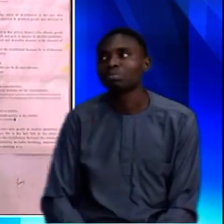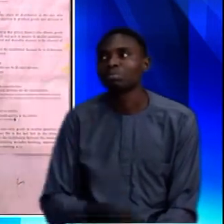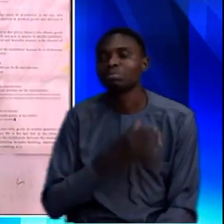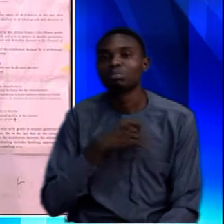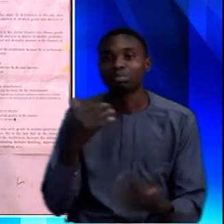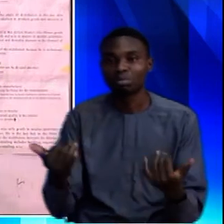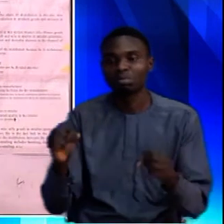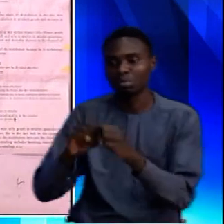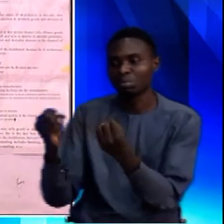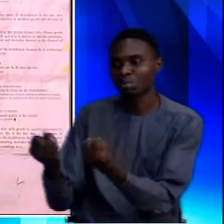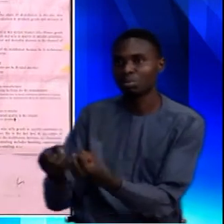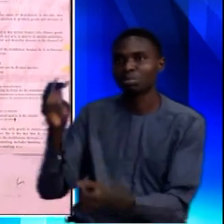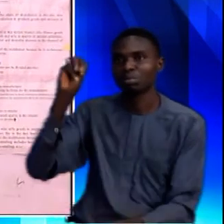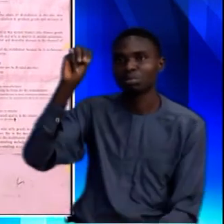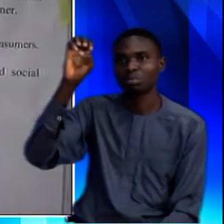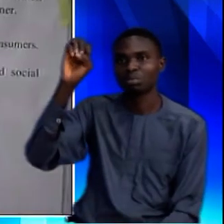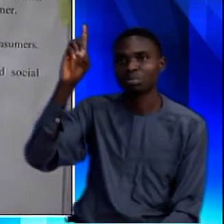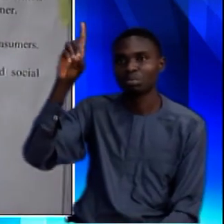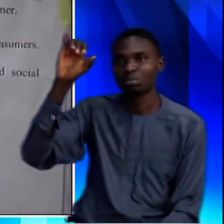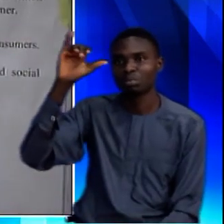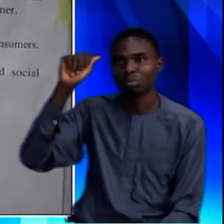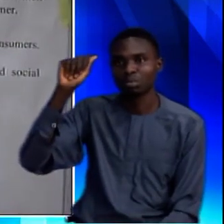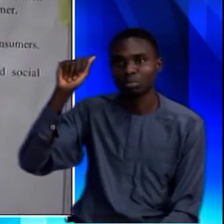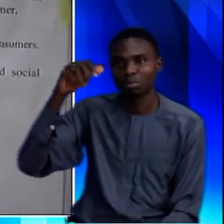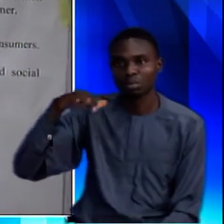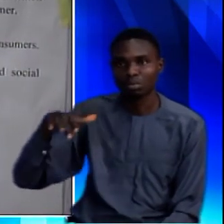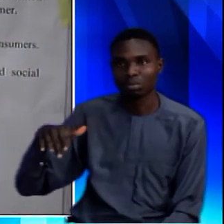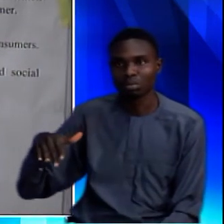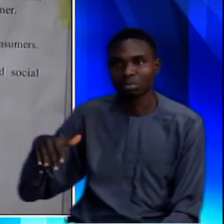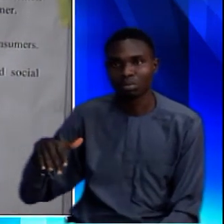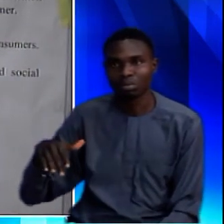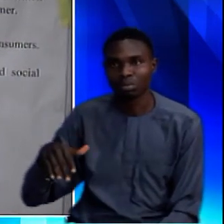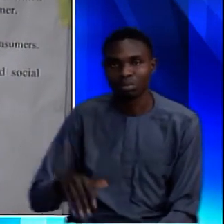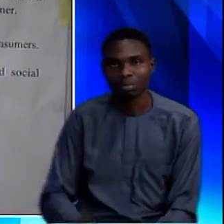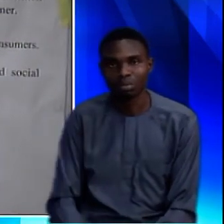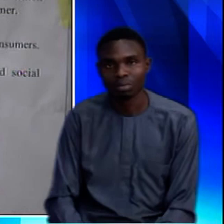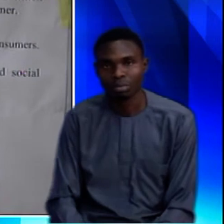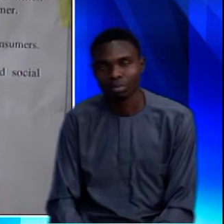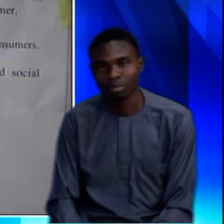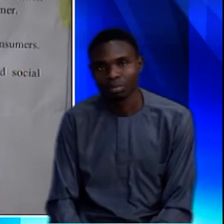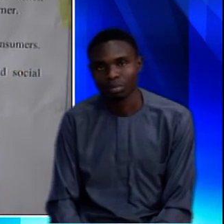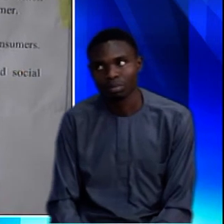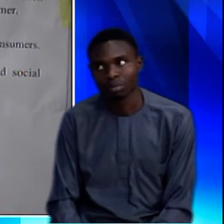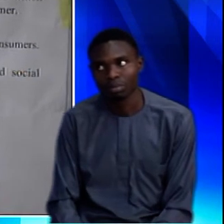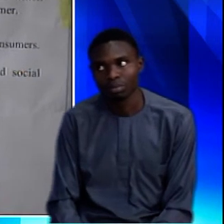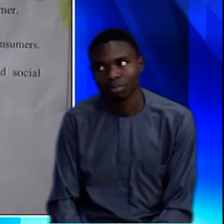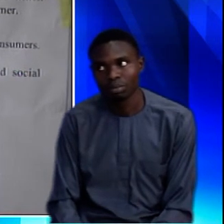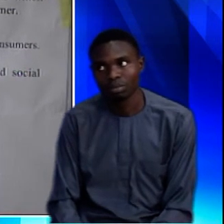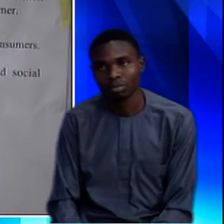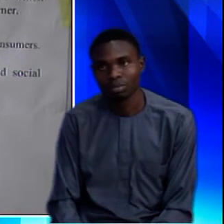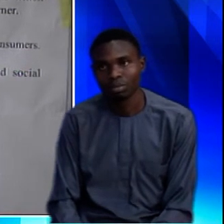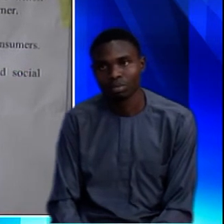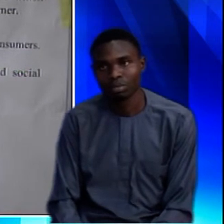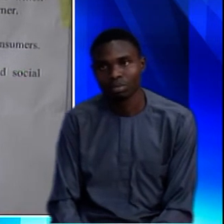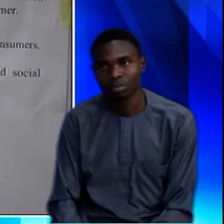what? Social media, WhatsApp, Facebook, to go, Twitter, and whatsoever. Most especially if you want to catch some students now, advertise or